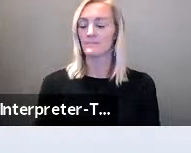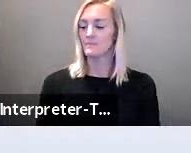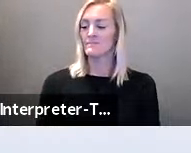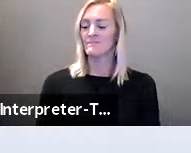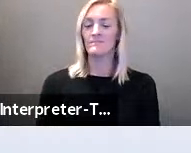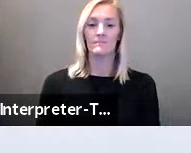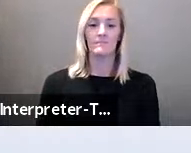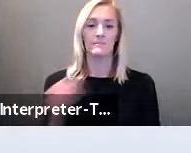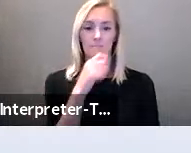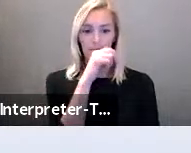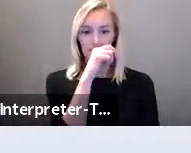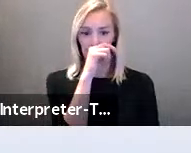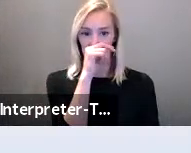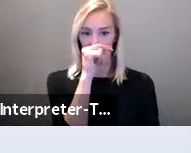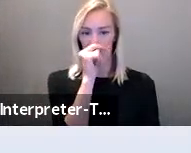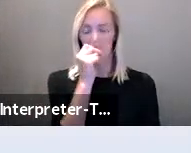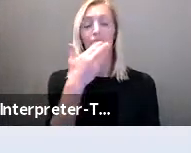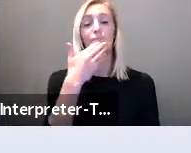Good afternoon.